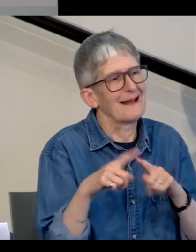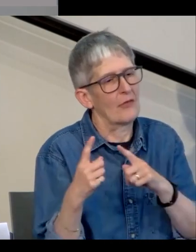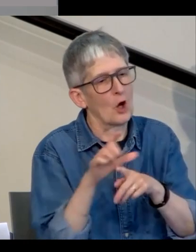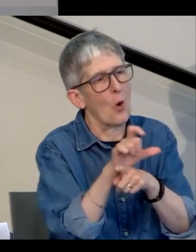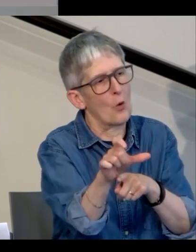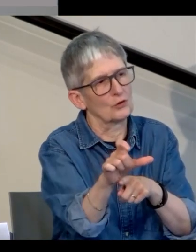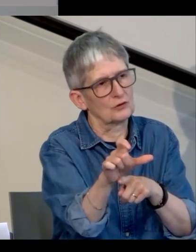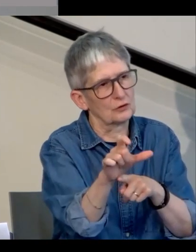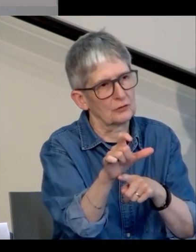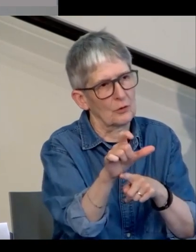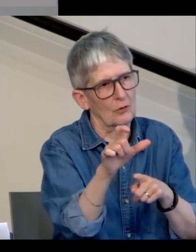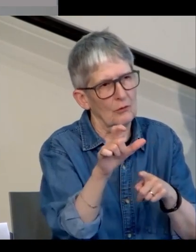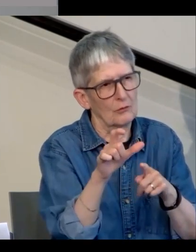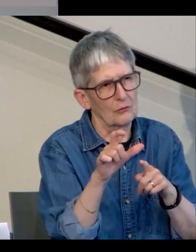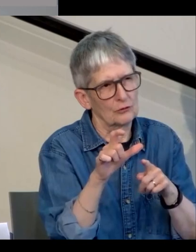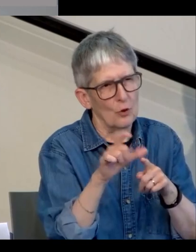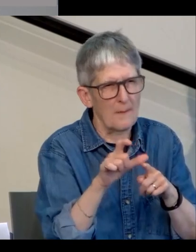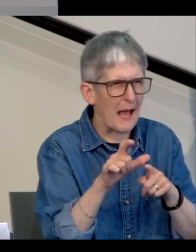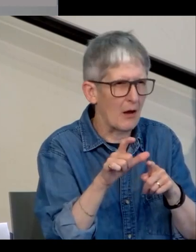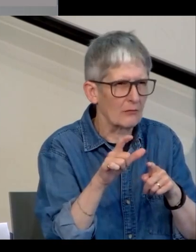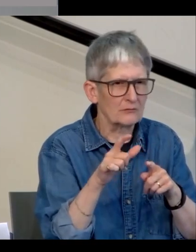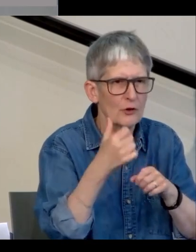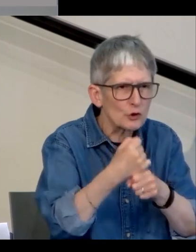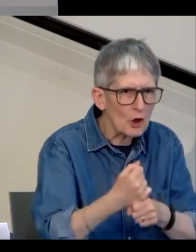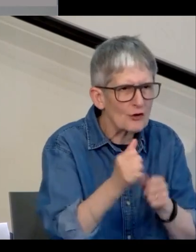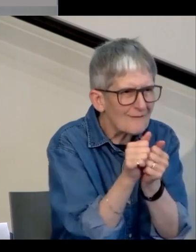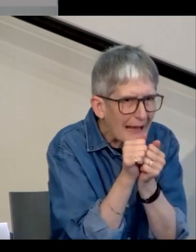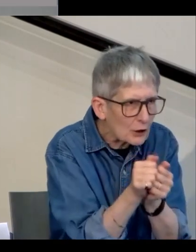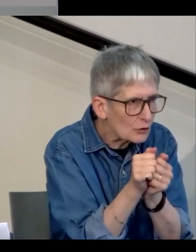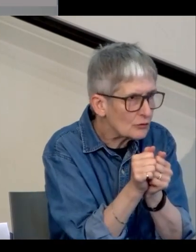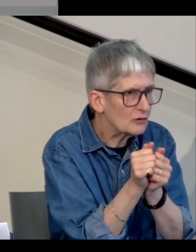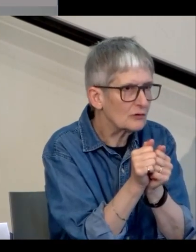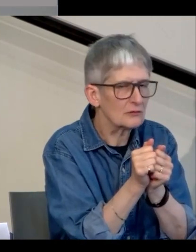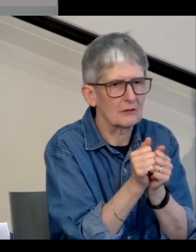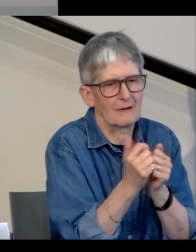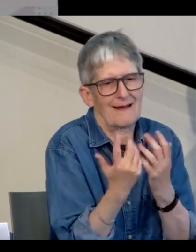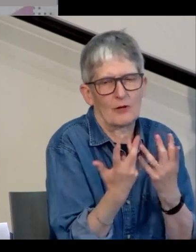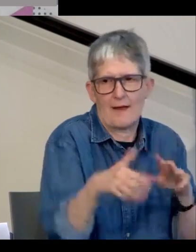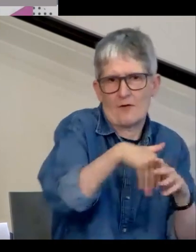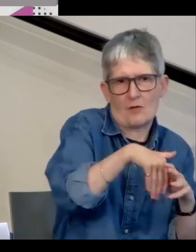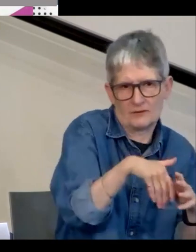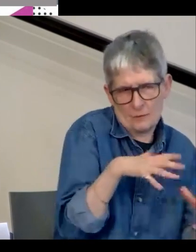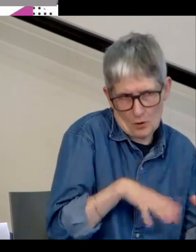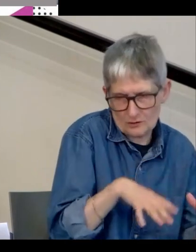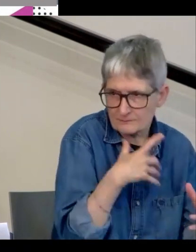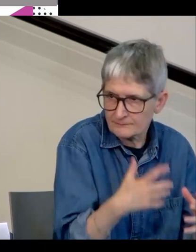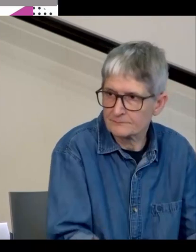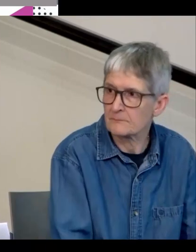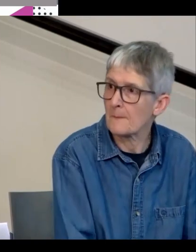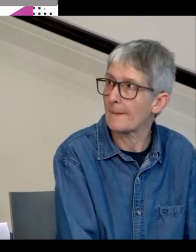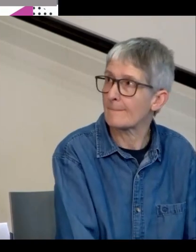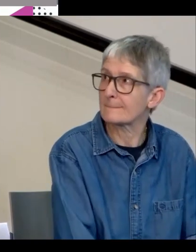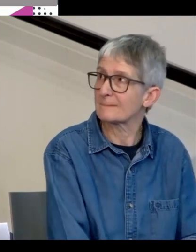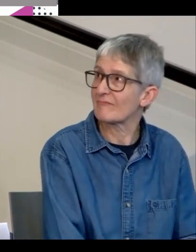during a service where we look at our vision and our values and how you can get involved. In order to make sure you know about